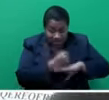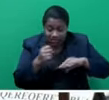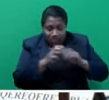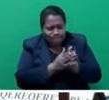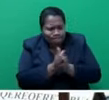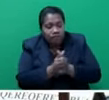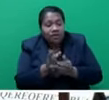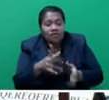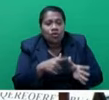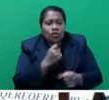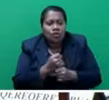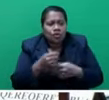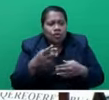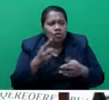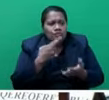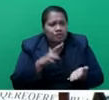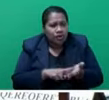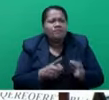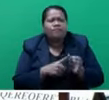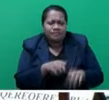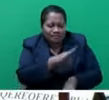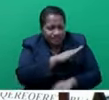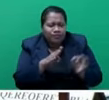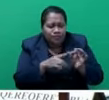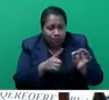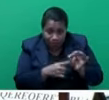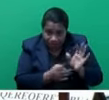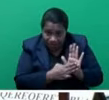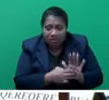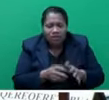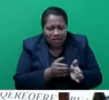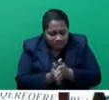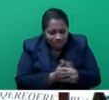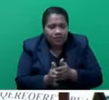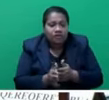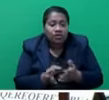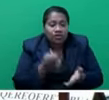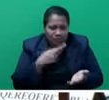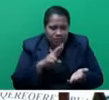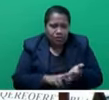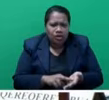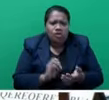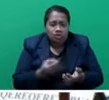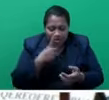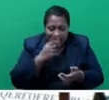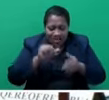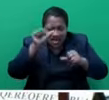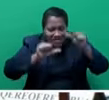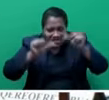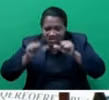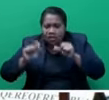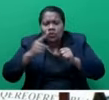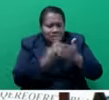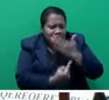Auditor General's report. The Prime Ministers look forward to the Auditor General's report because then they can actually assess what's happening in individual